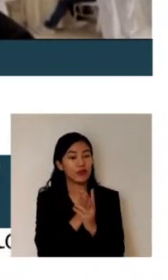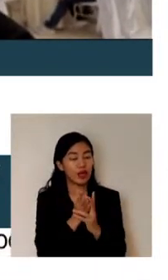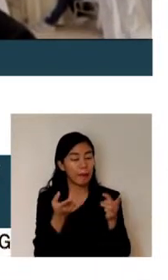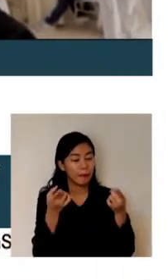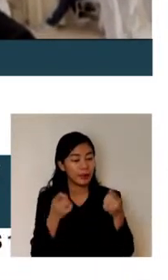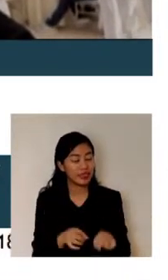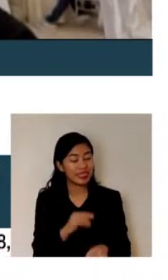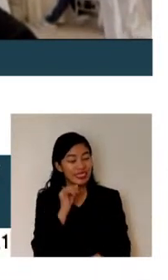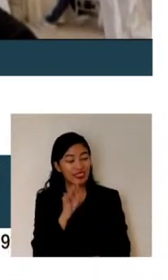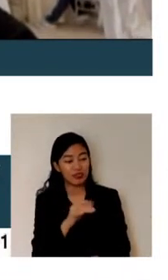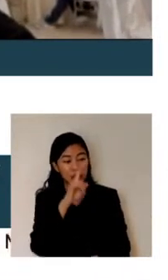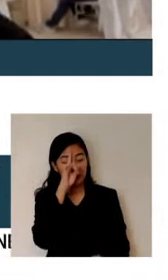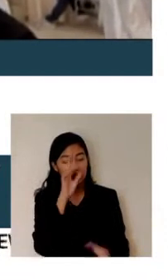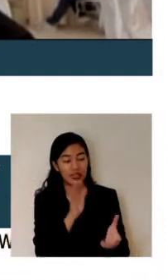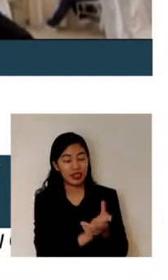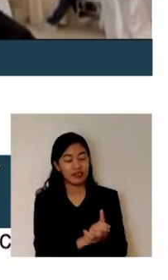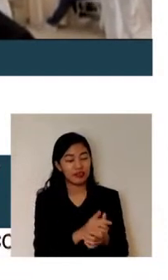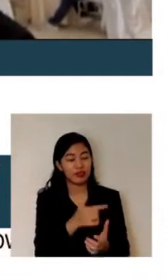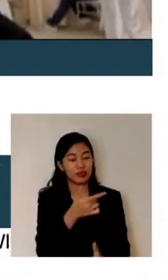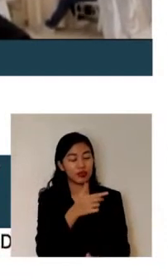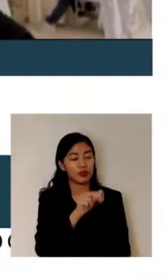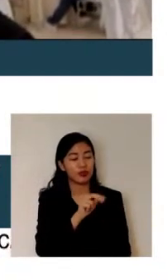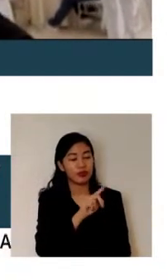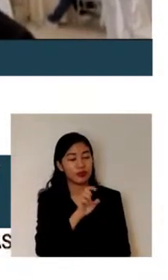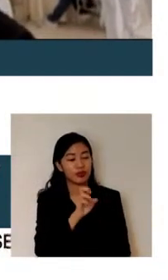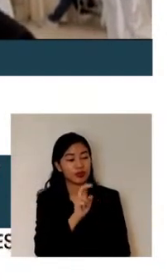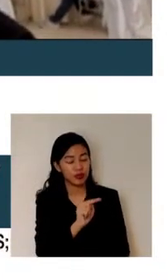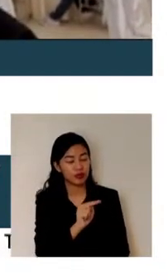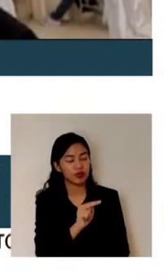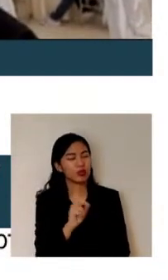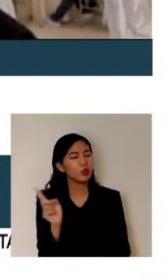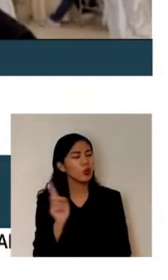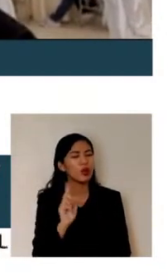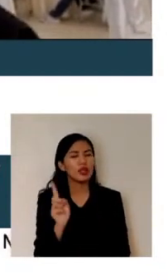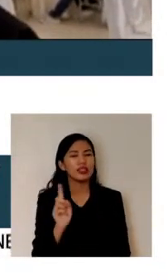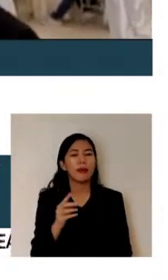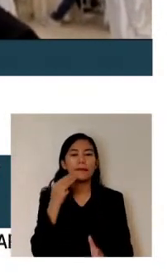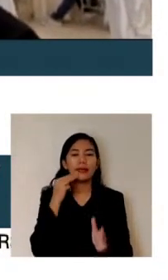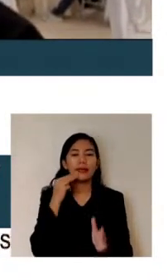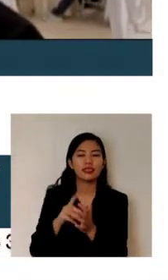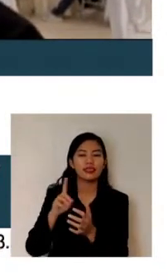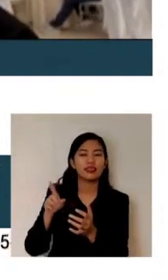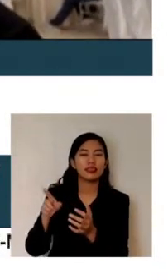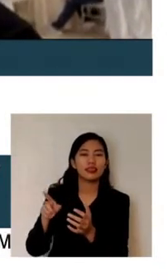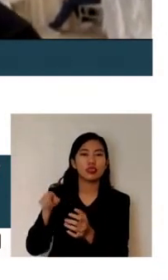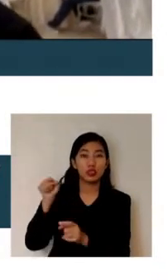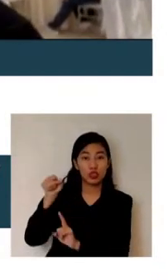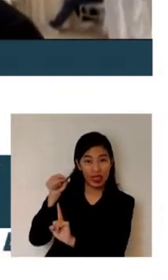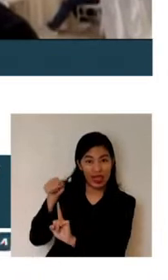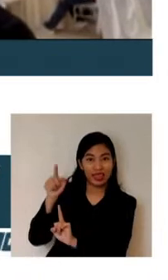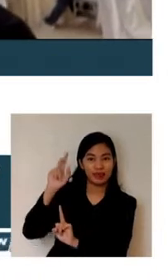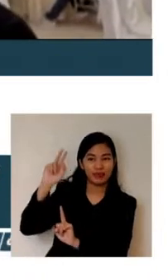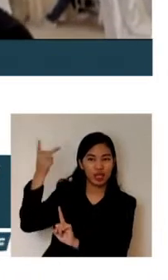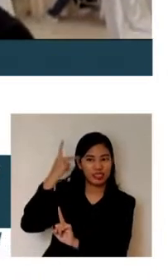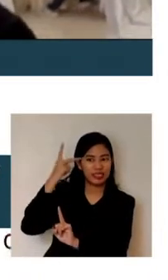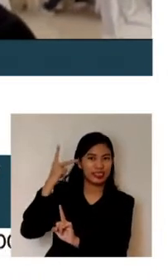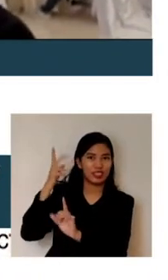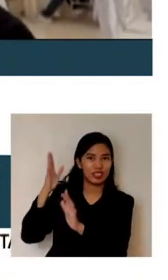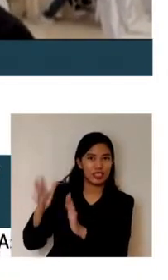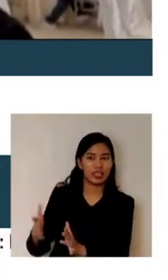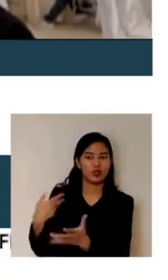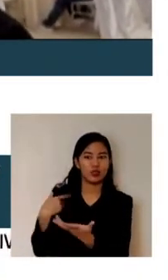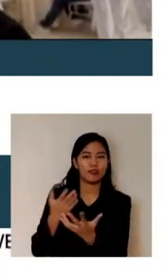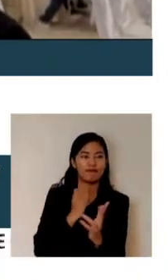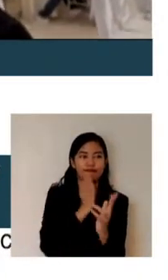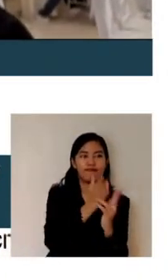believe Commissioner Guanzon, what is your message to that politician, that influential politician who has been meddling with the